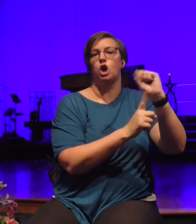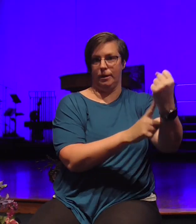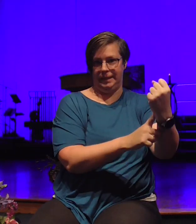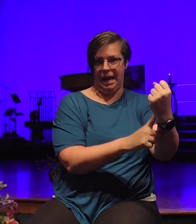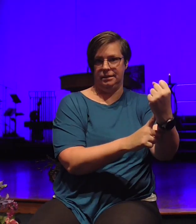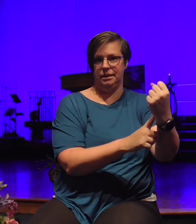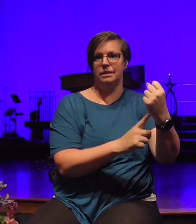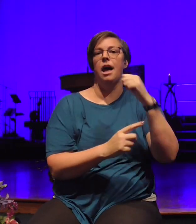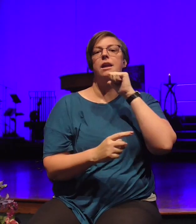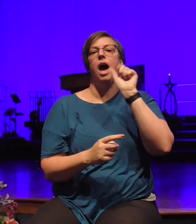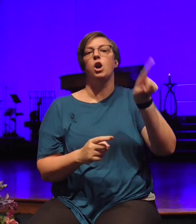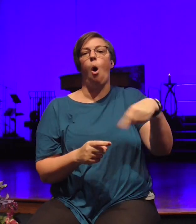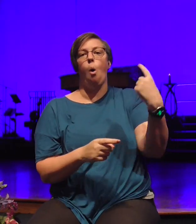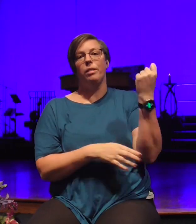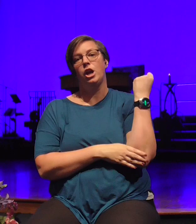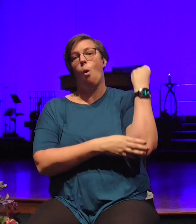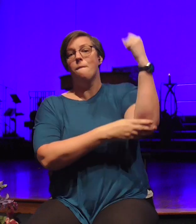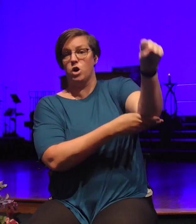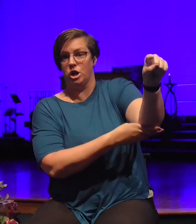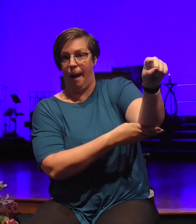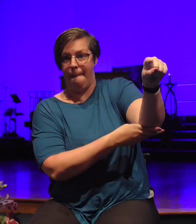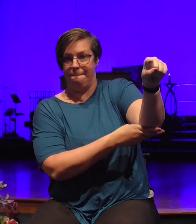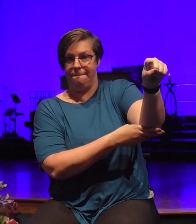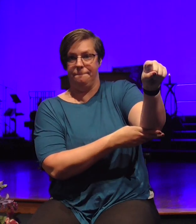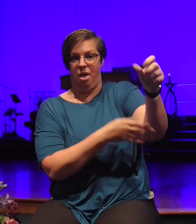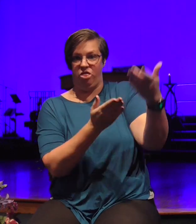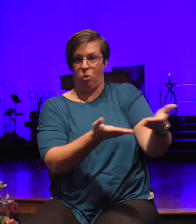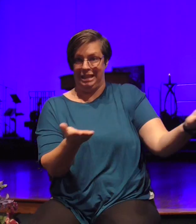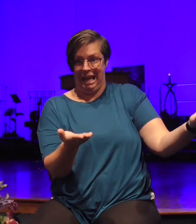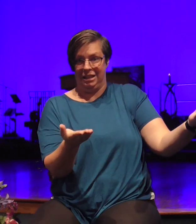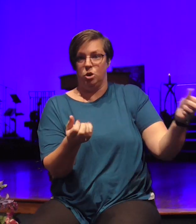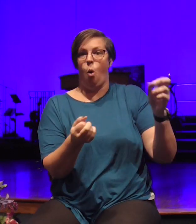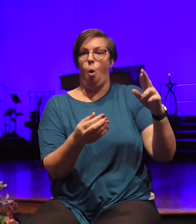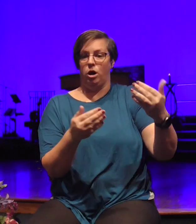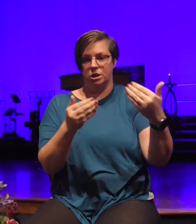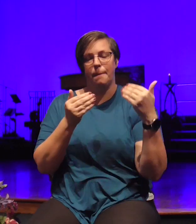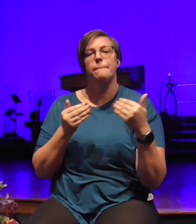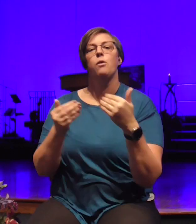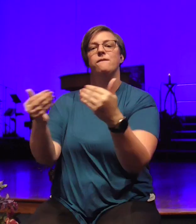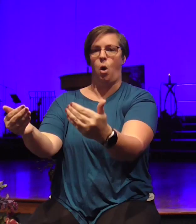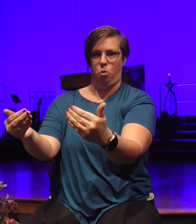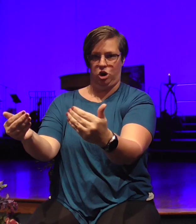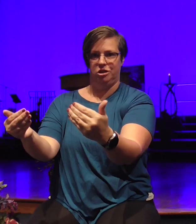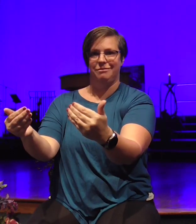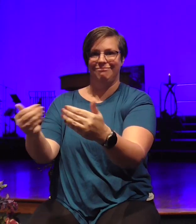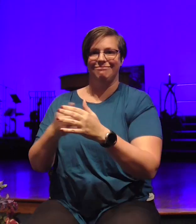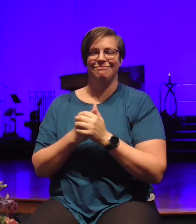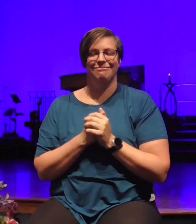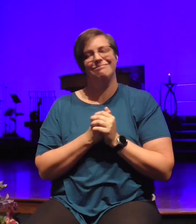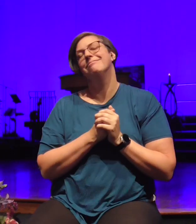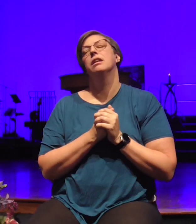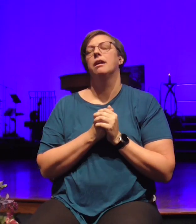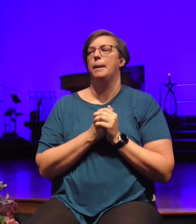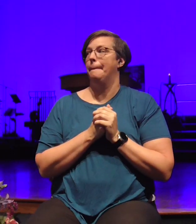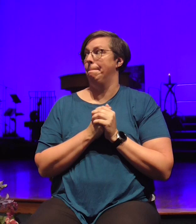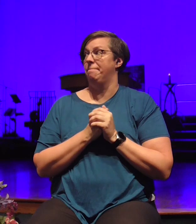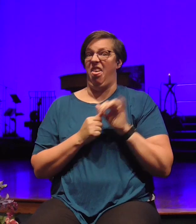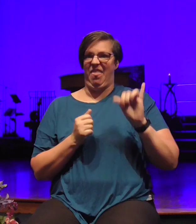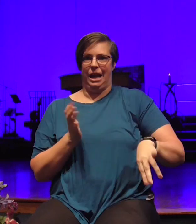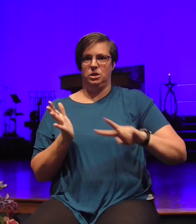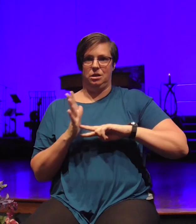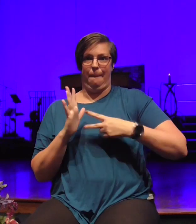only overcome setbacks, but to also move forward. And that is